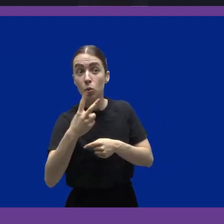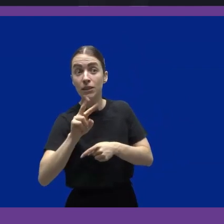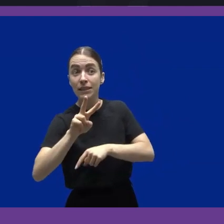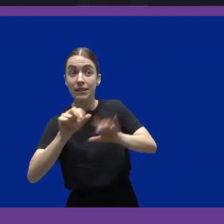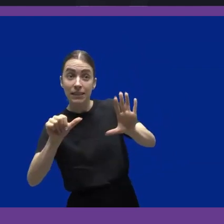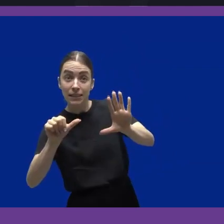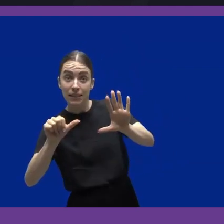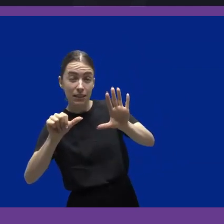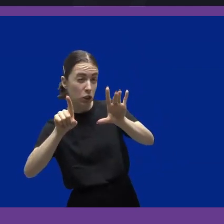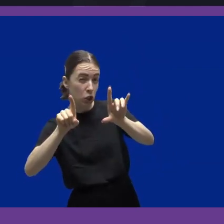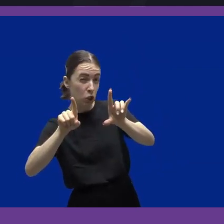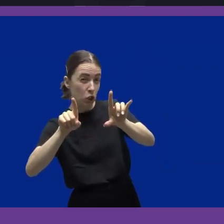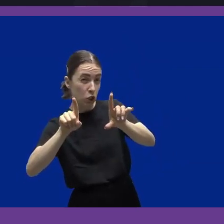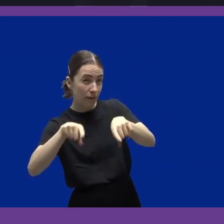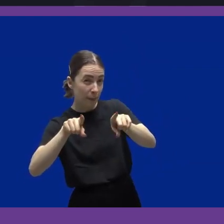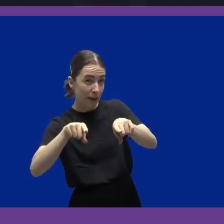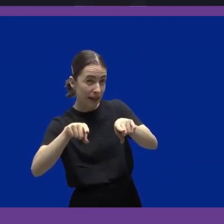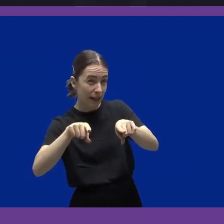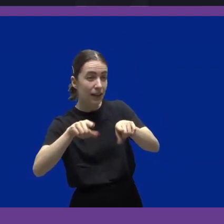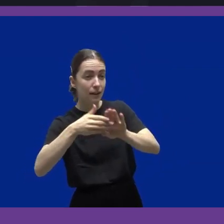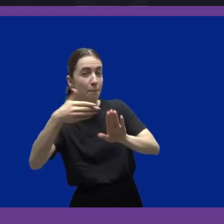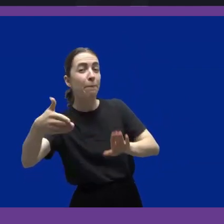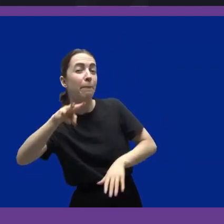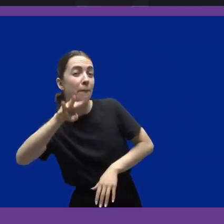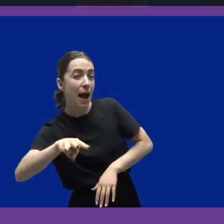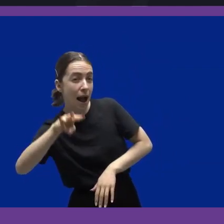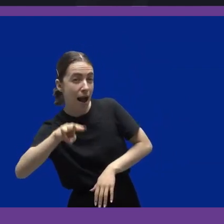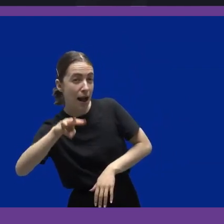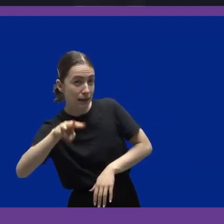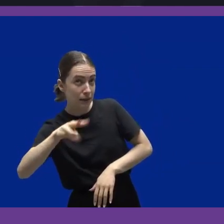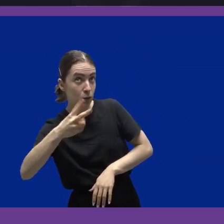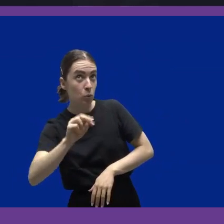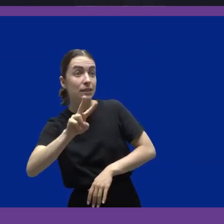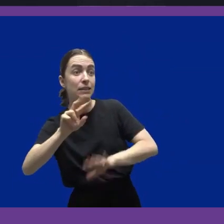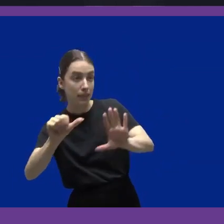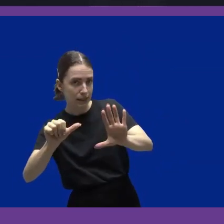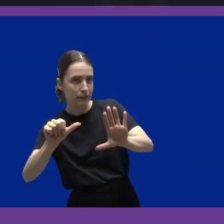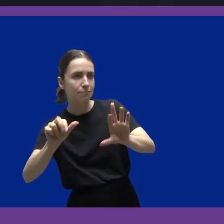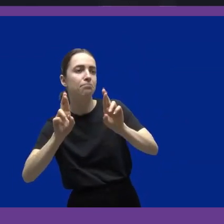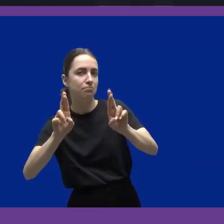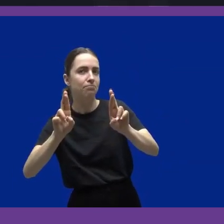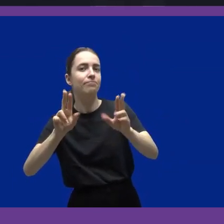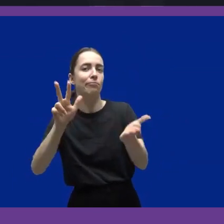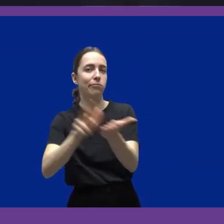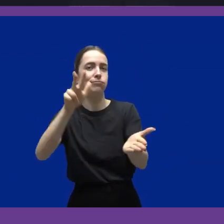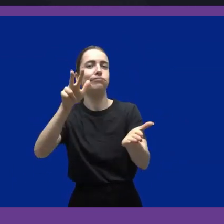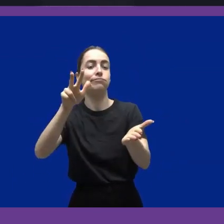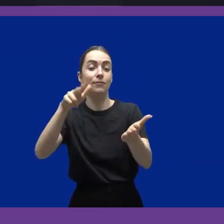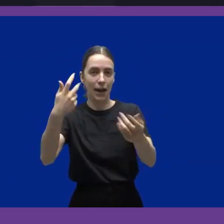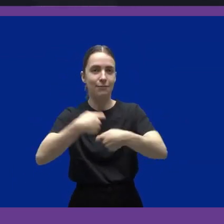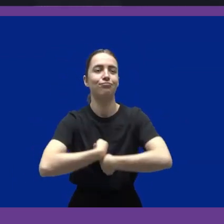months of delay, and that delay was due to bureaucratic issues, not to any technical